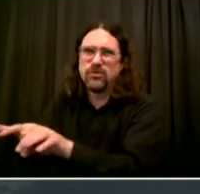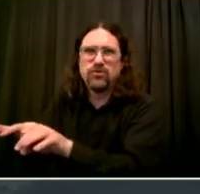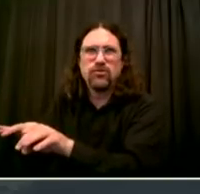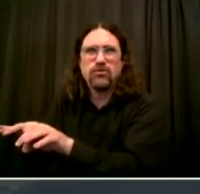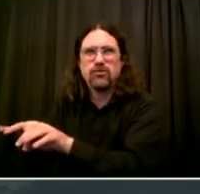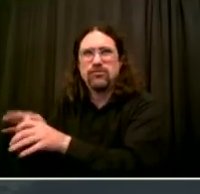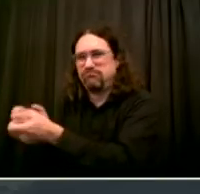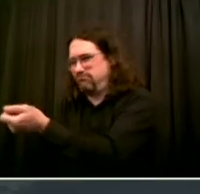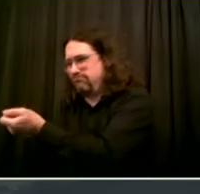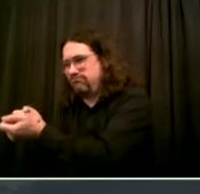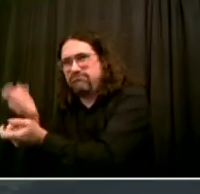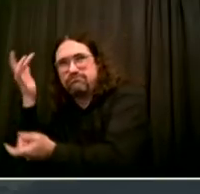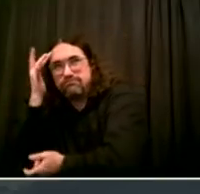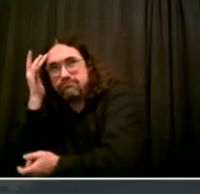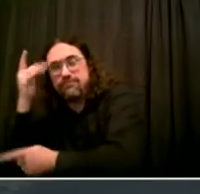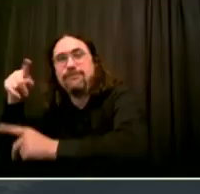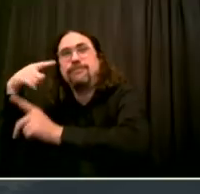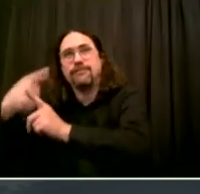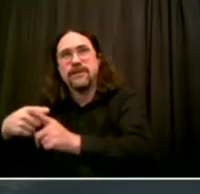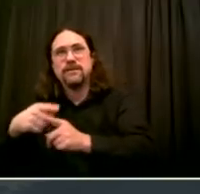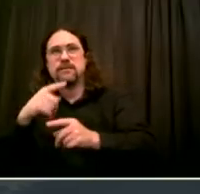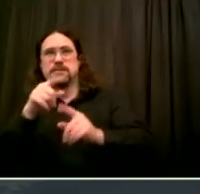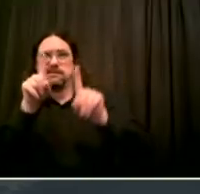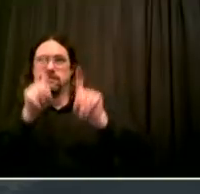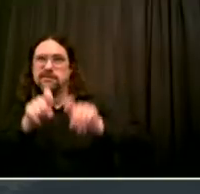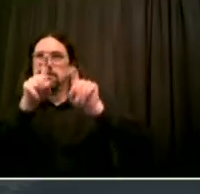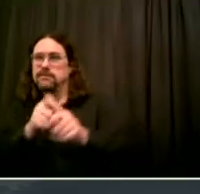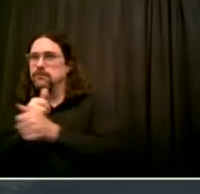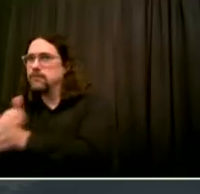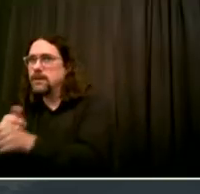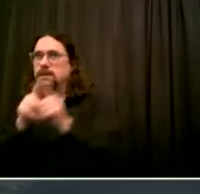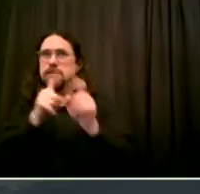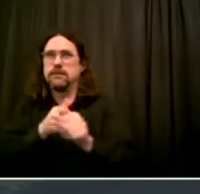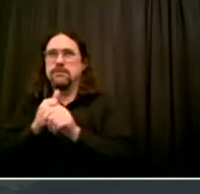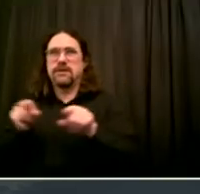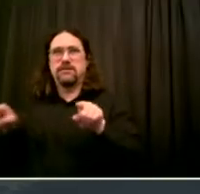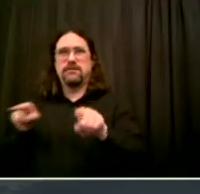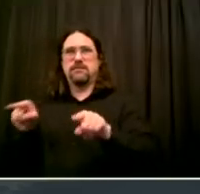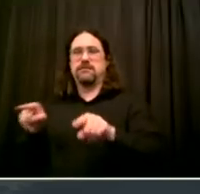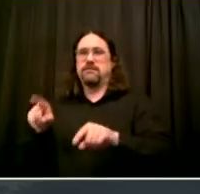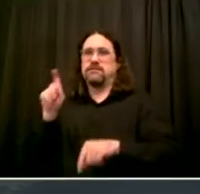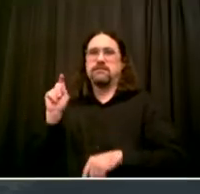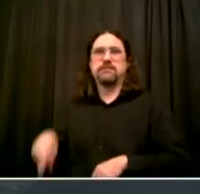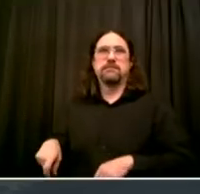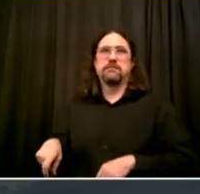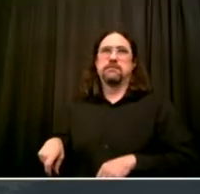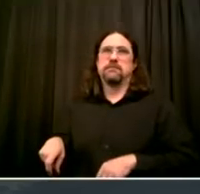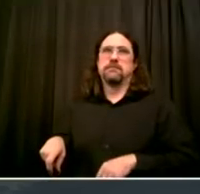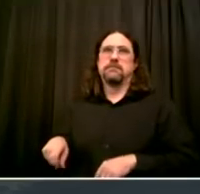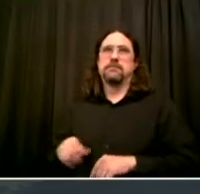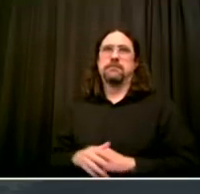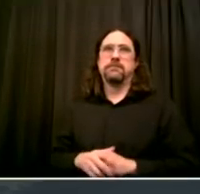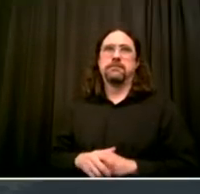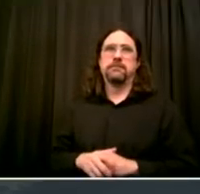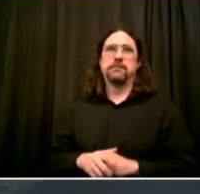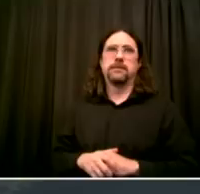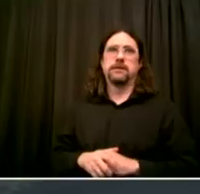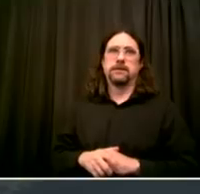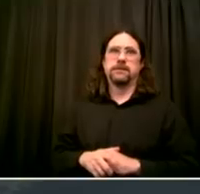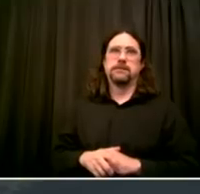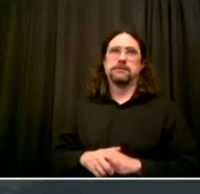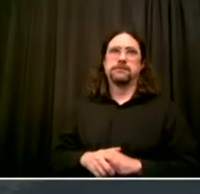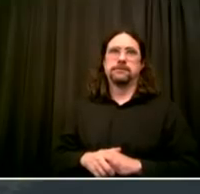them, we help them to get well, but of course, we also help them to not spread the disease.